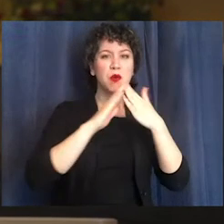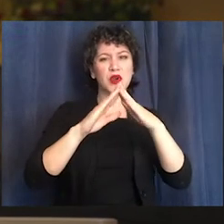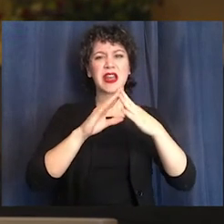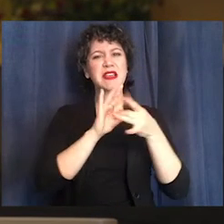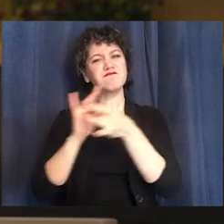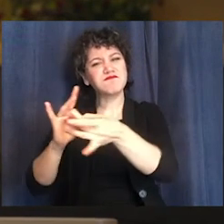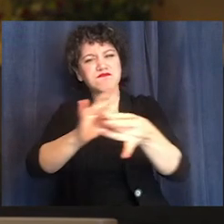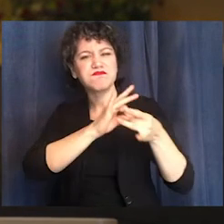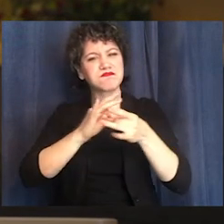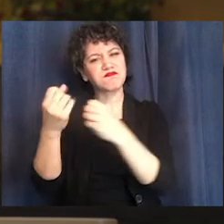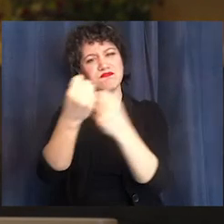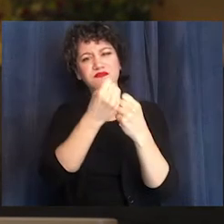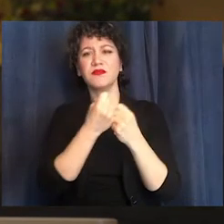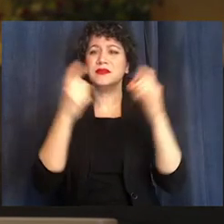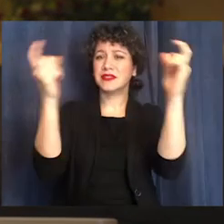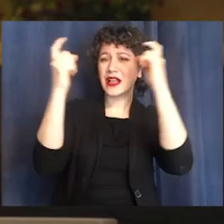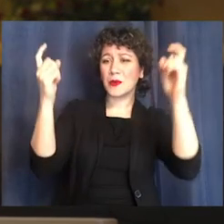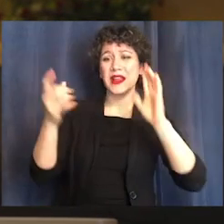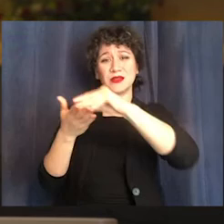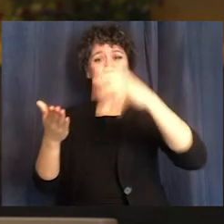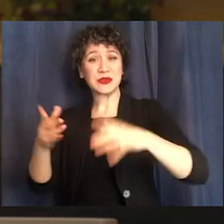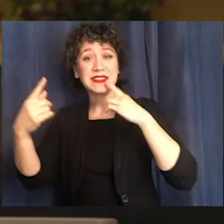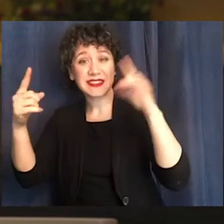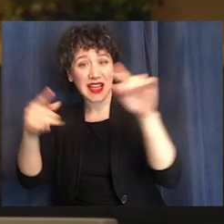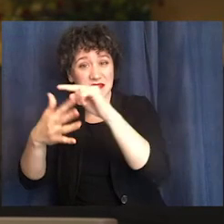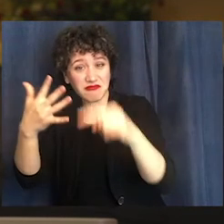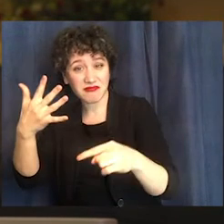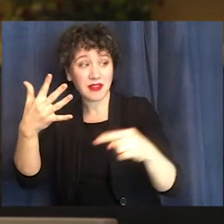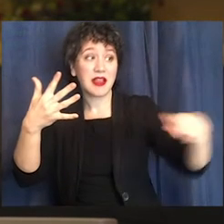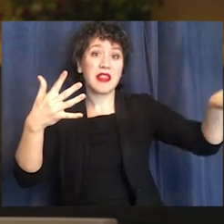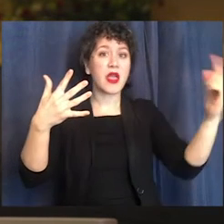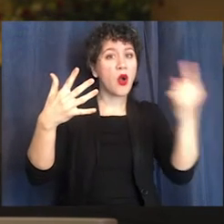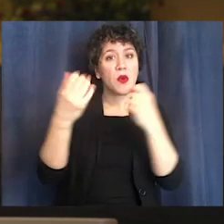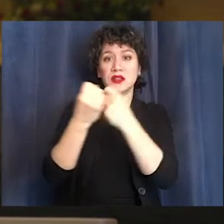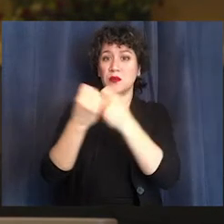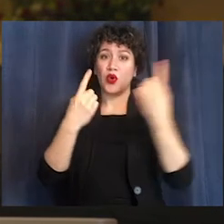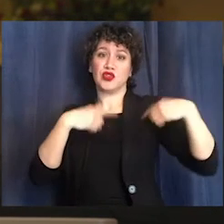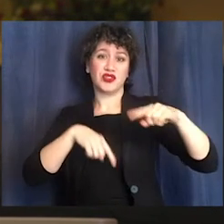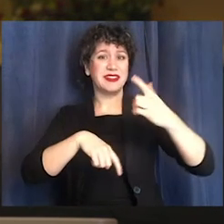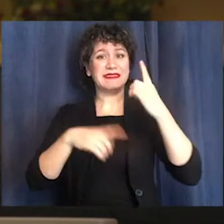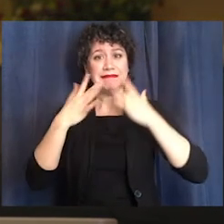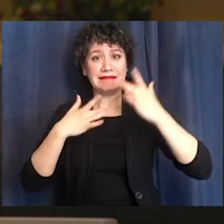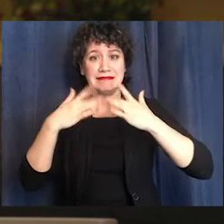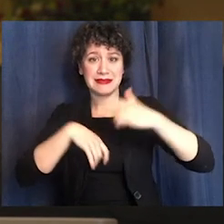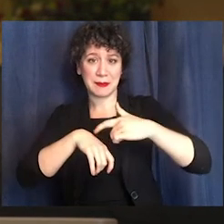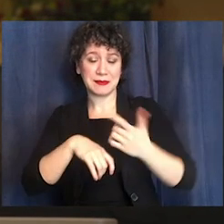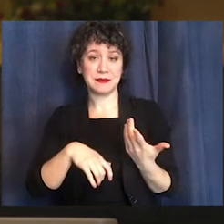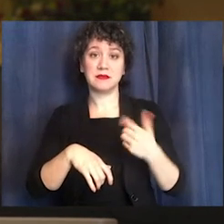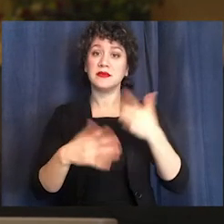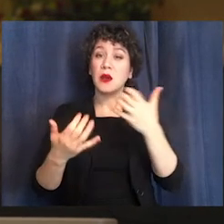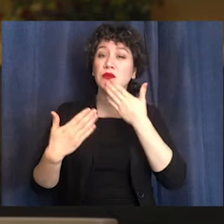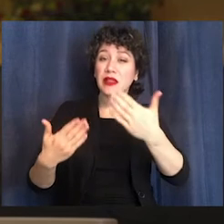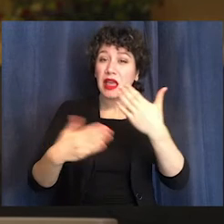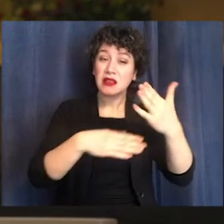celebrate the successes of our students, and they are always there for support in times of need. I want to thank the local businesses that have supported our